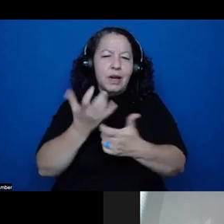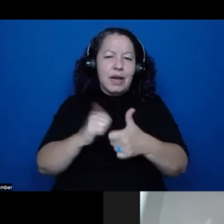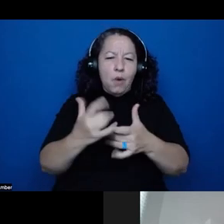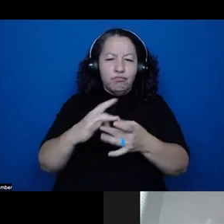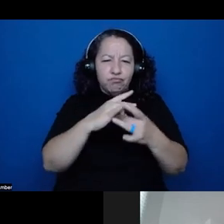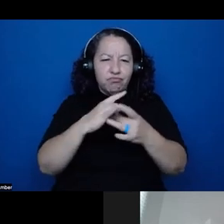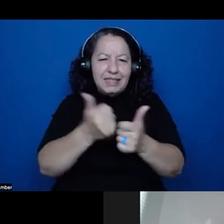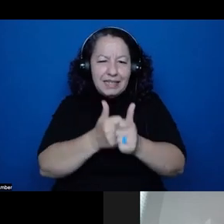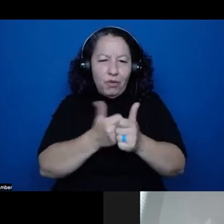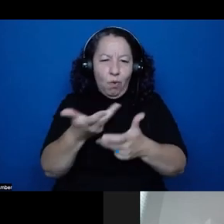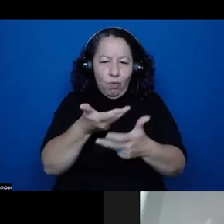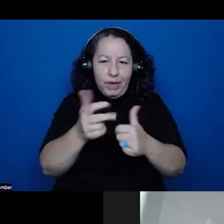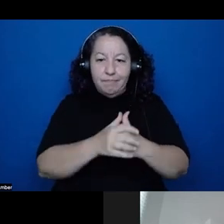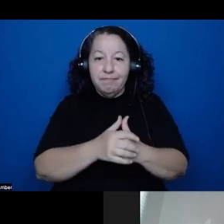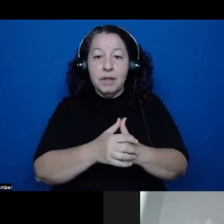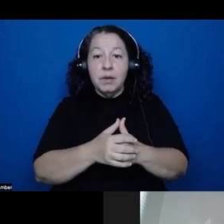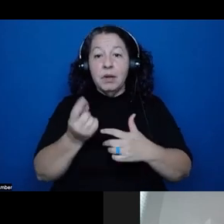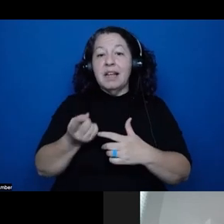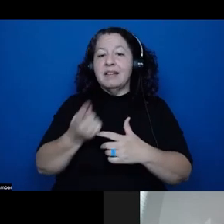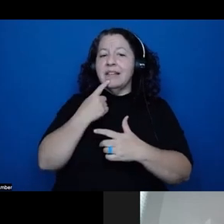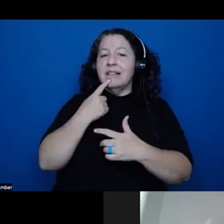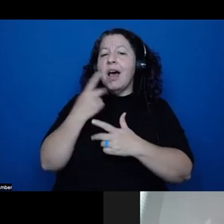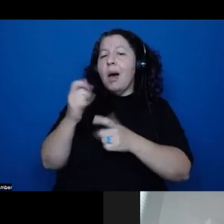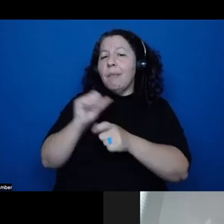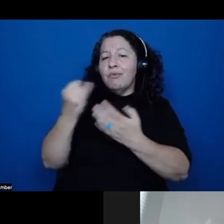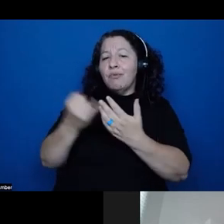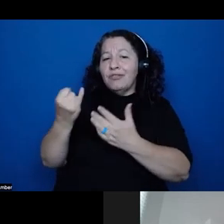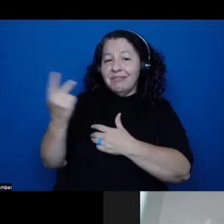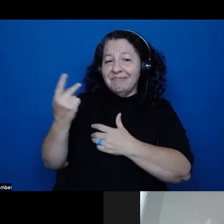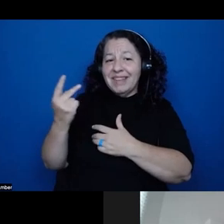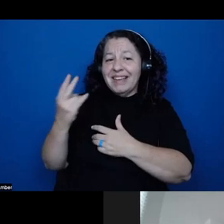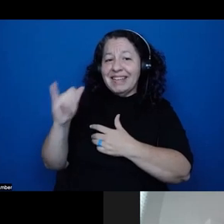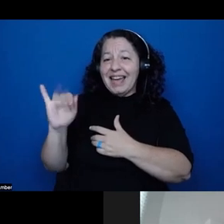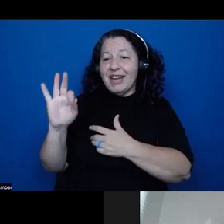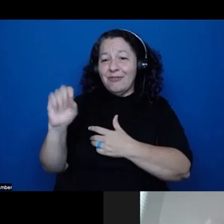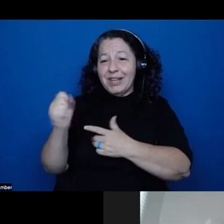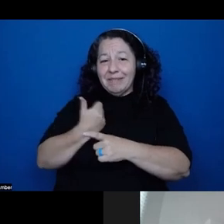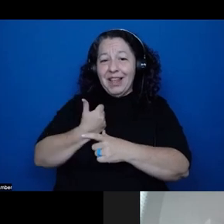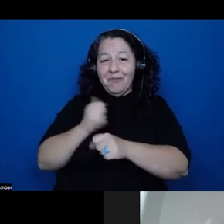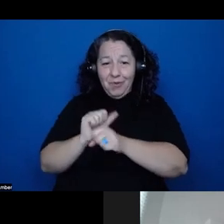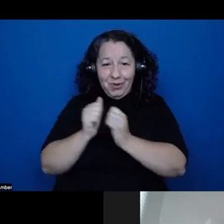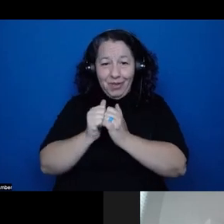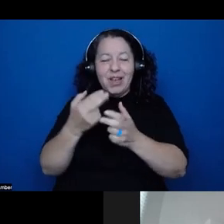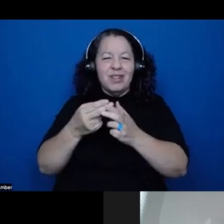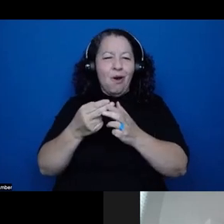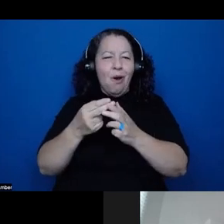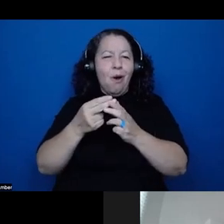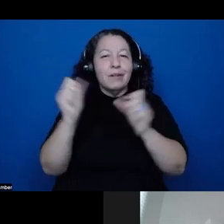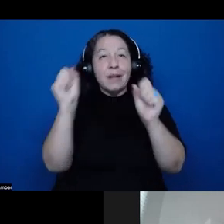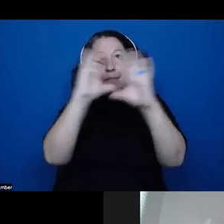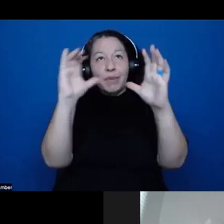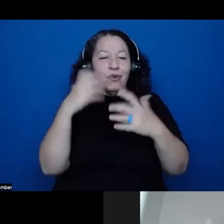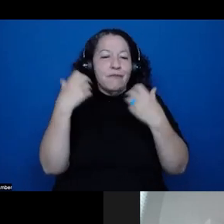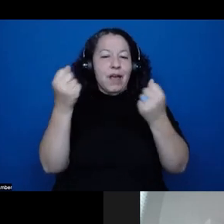I are collaborating on, which is called A Picture of Health, Joe Spence, A Politics of Disability